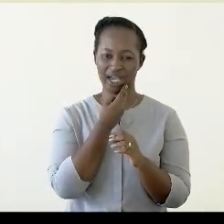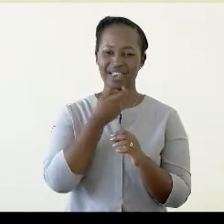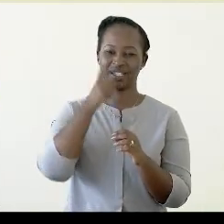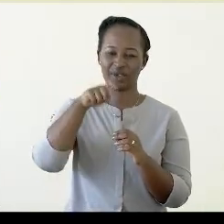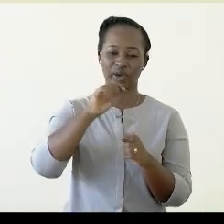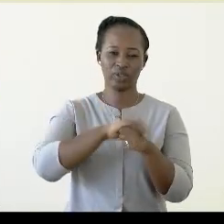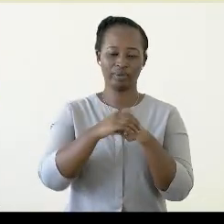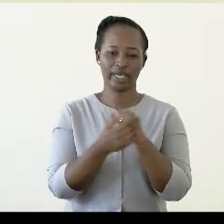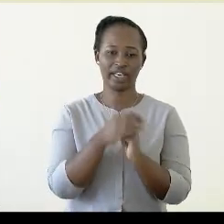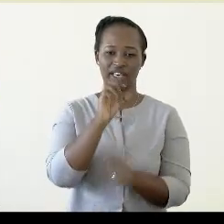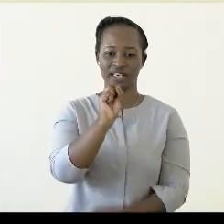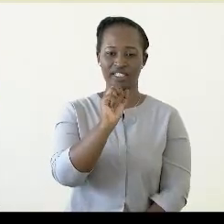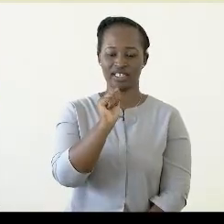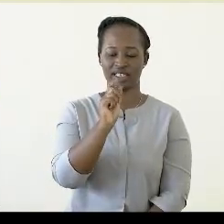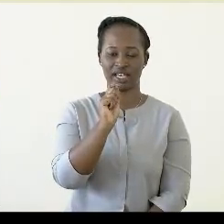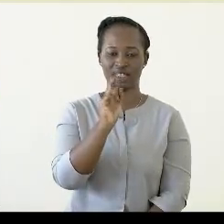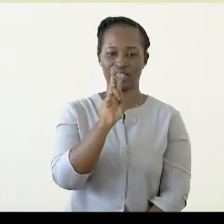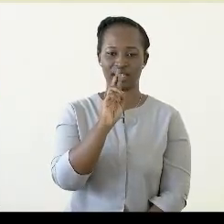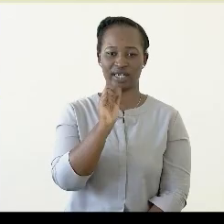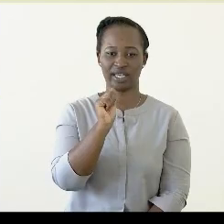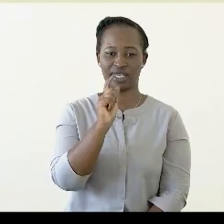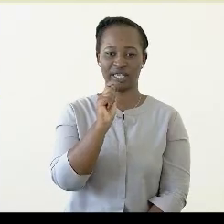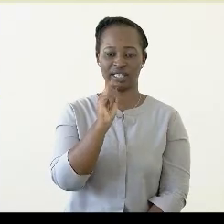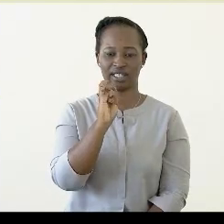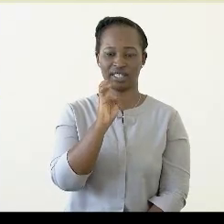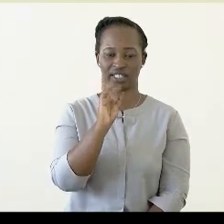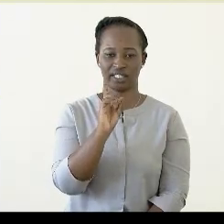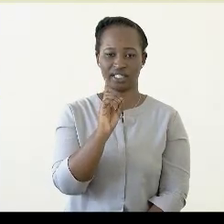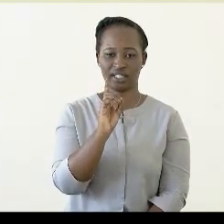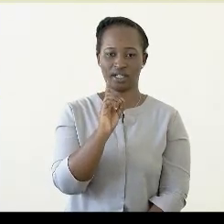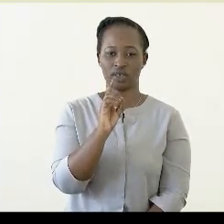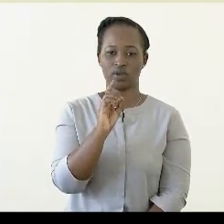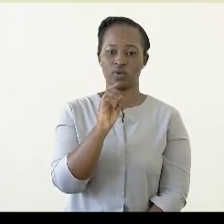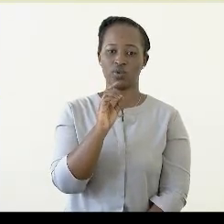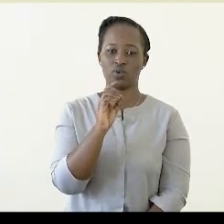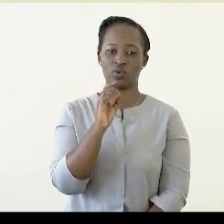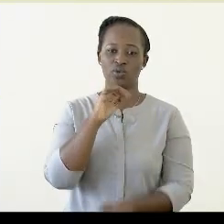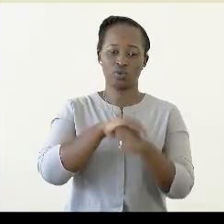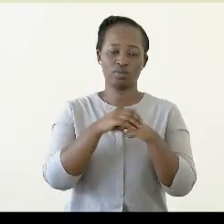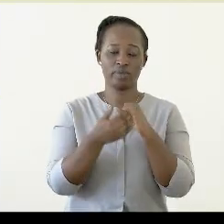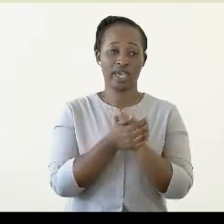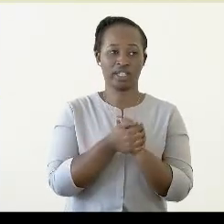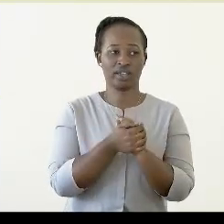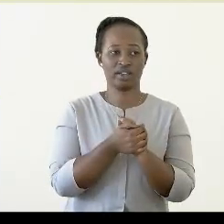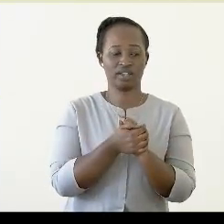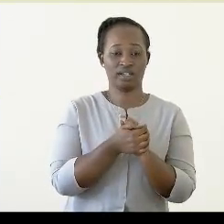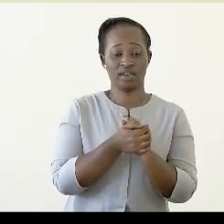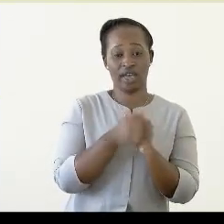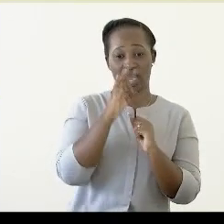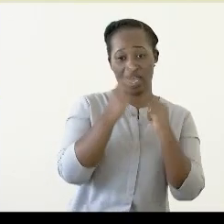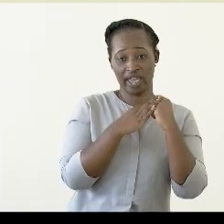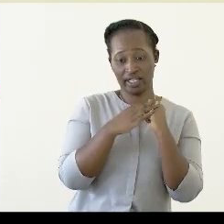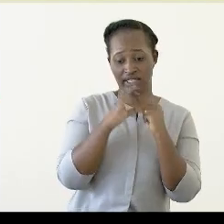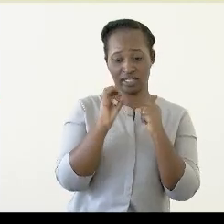a saturated solution of 80 grams of a solute. Now, for the solution to